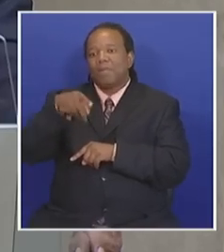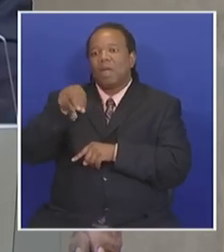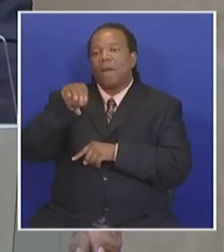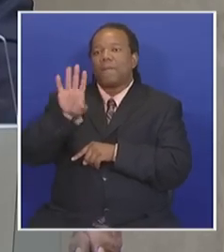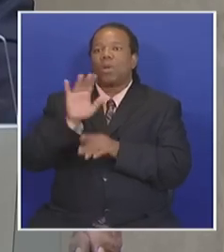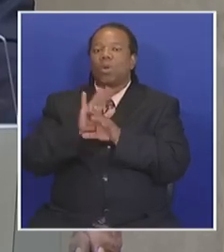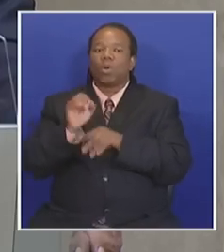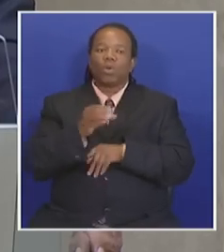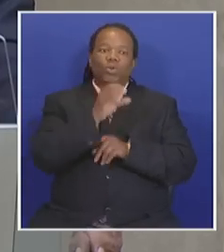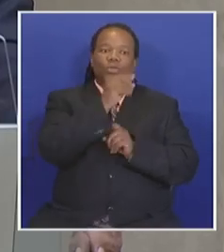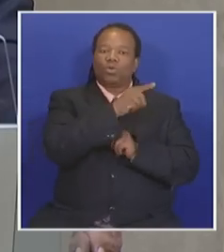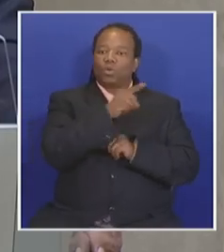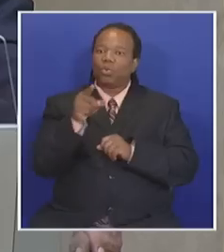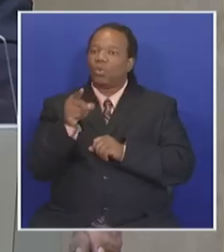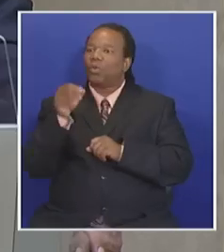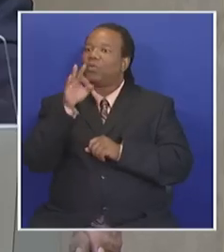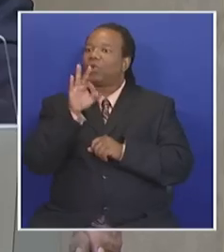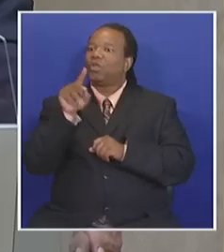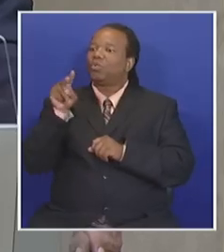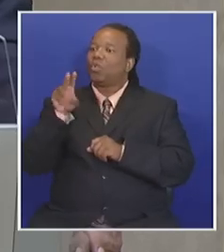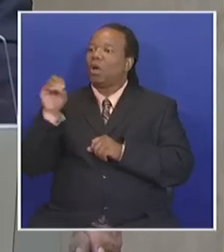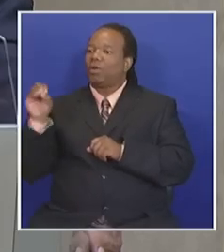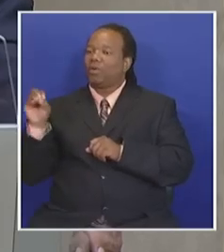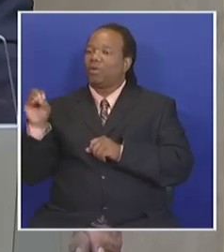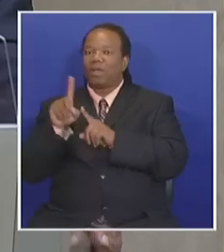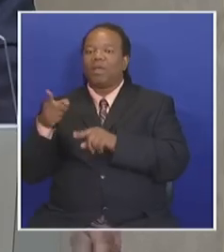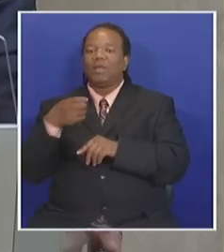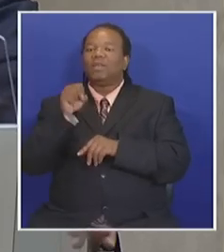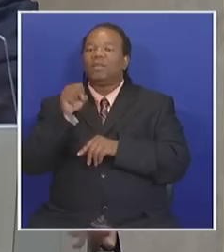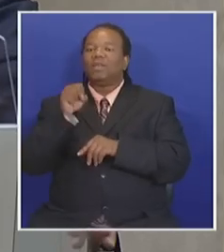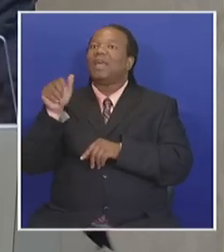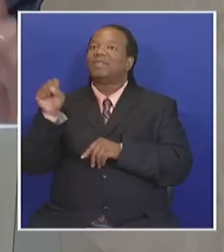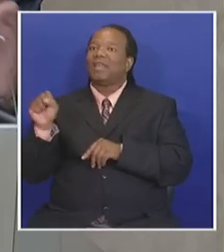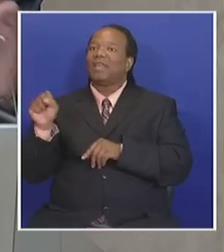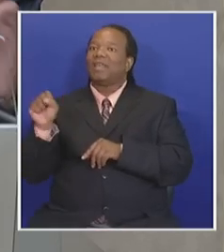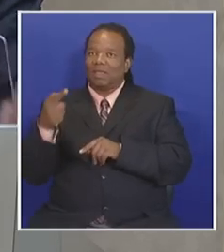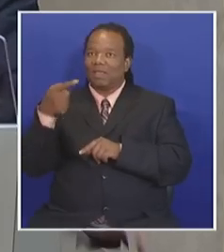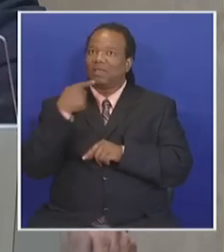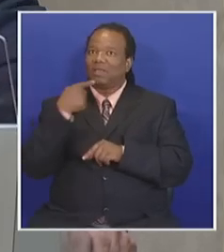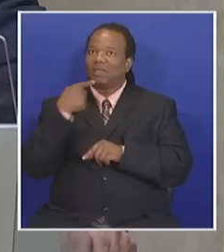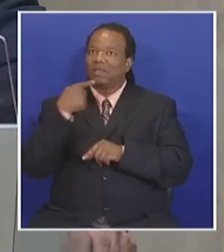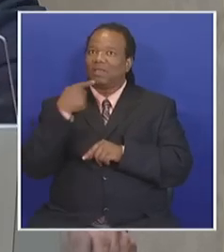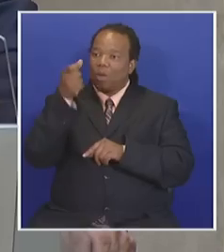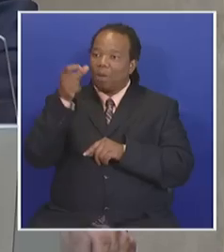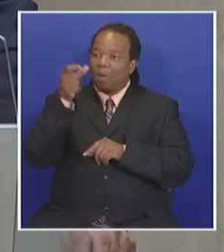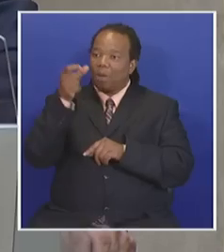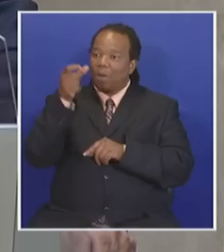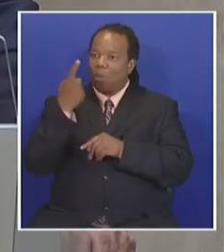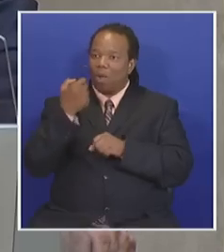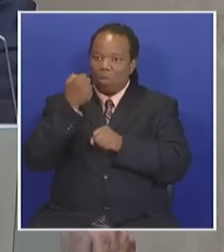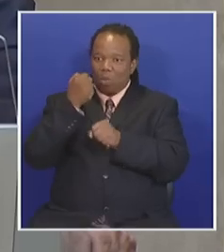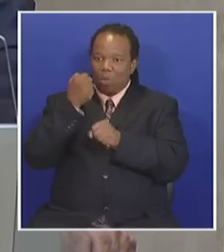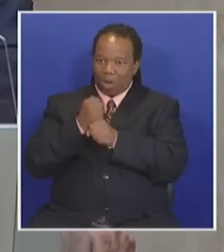and 3,200 Rand a month, according to Stats SA, with only one employed member in the family receiving